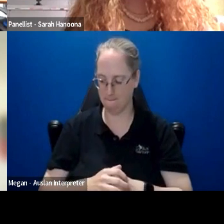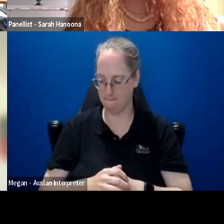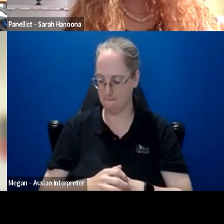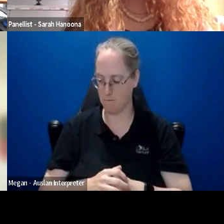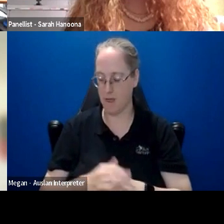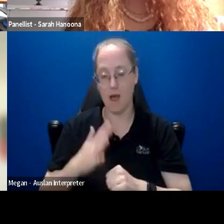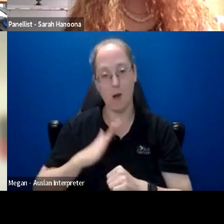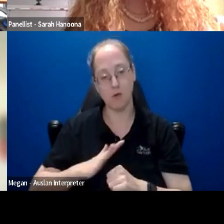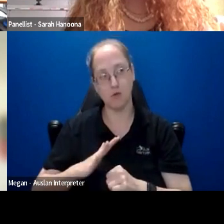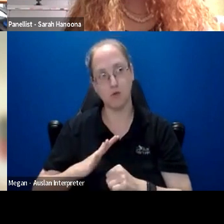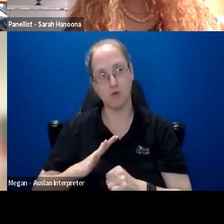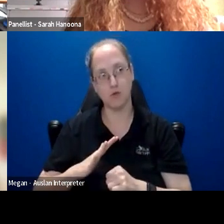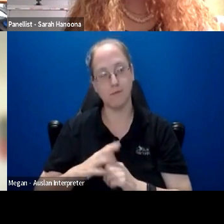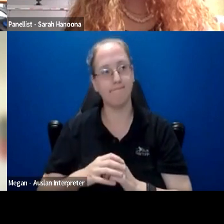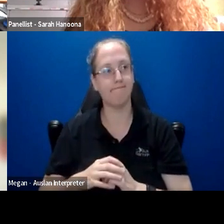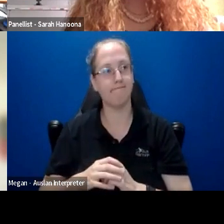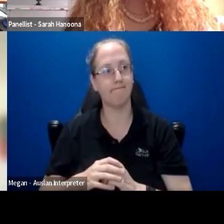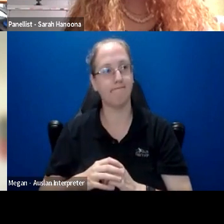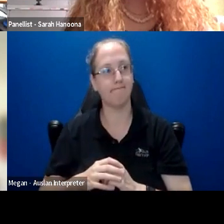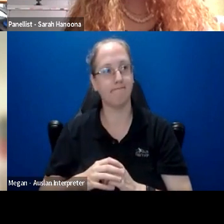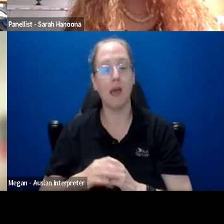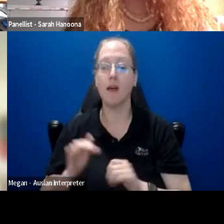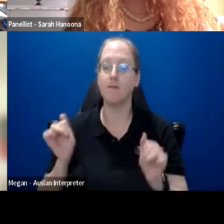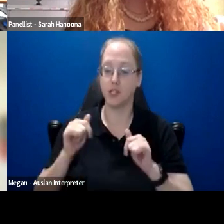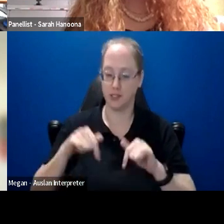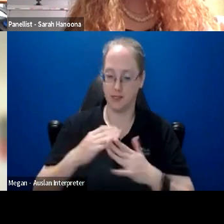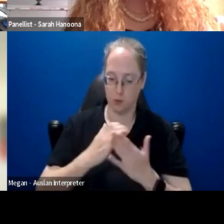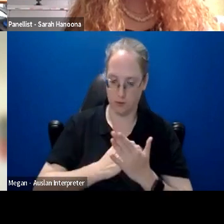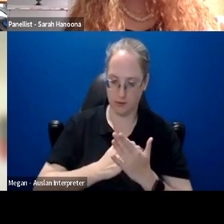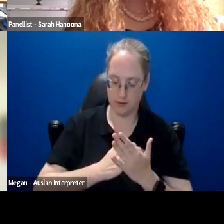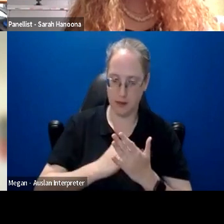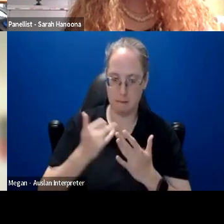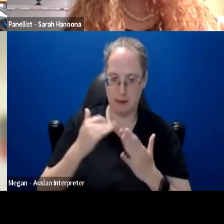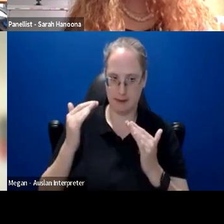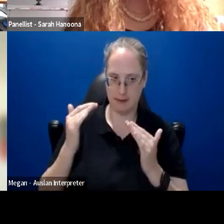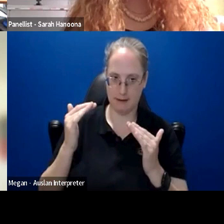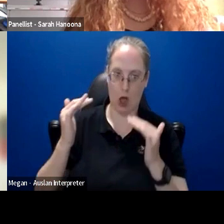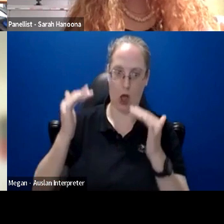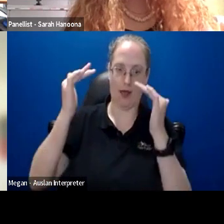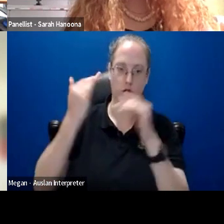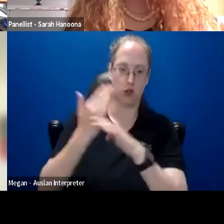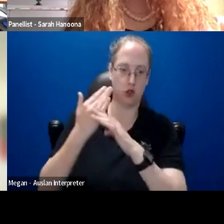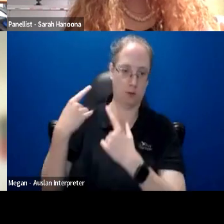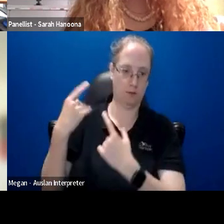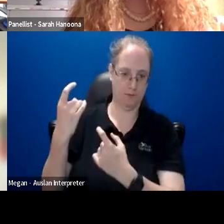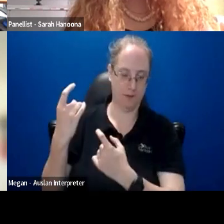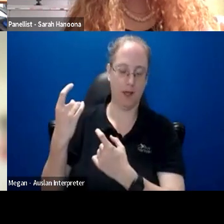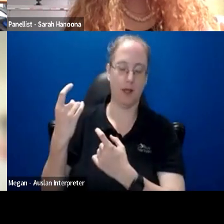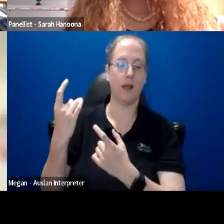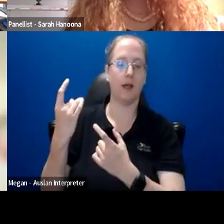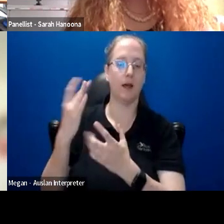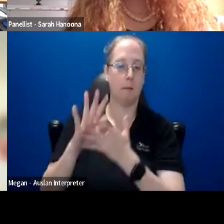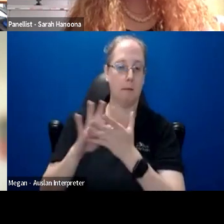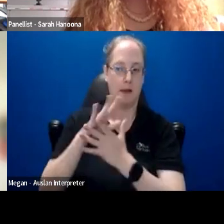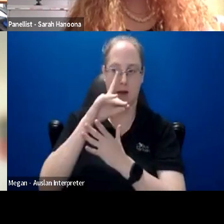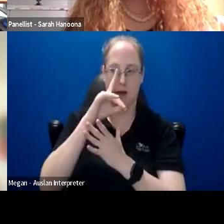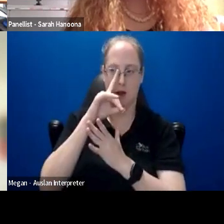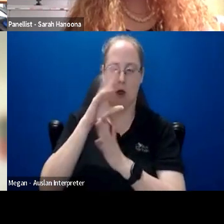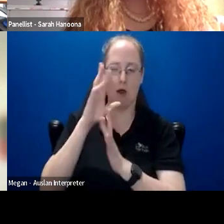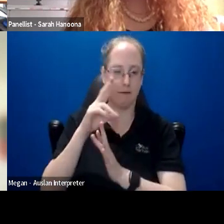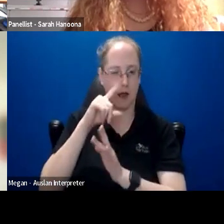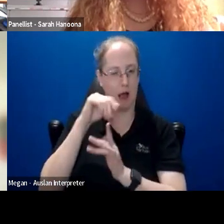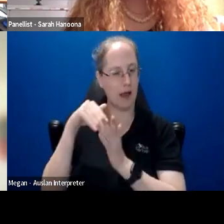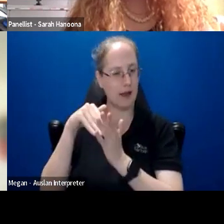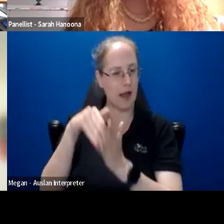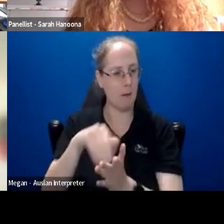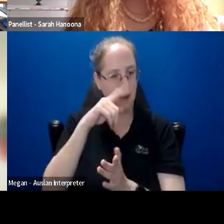to, by finishing this course and maybe getting a higher level job, I hope to be able to help people be part